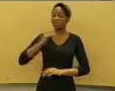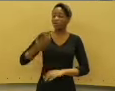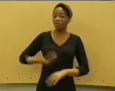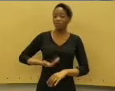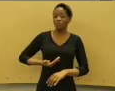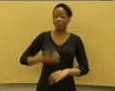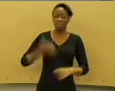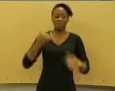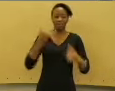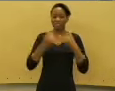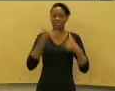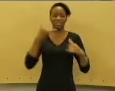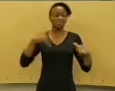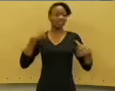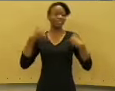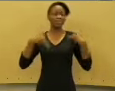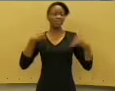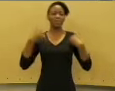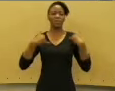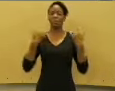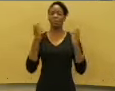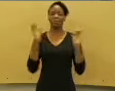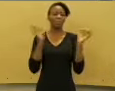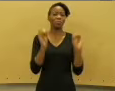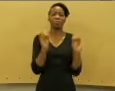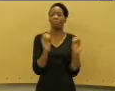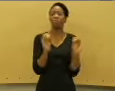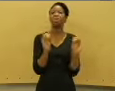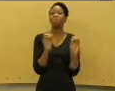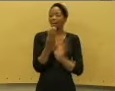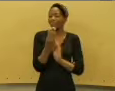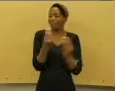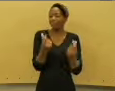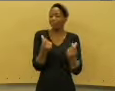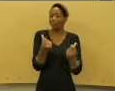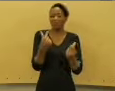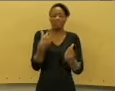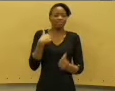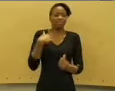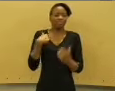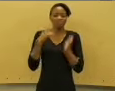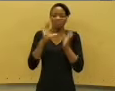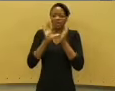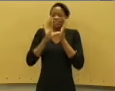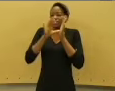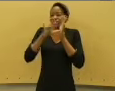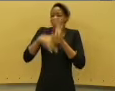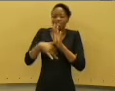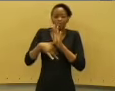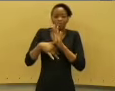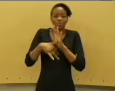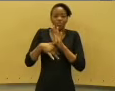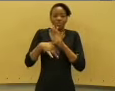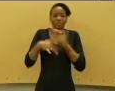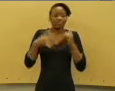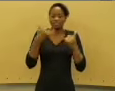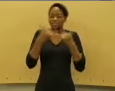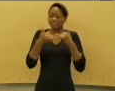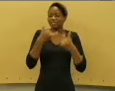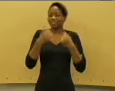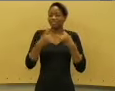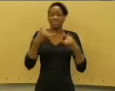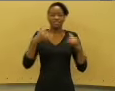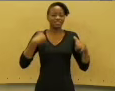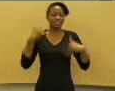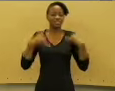people. So you can imagine as a disabled person, and you're trying to have an orgasm and nobody's listening to that.